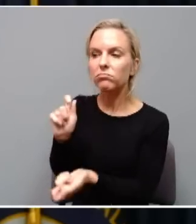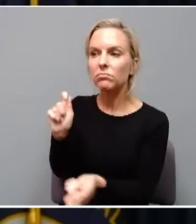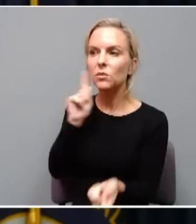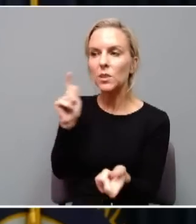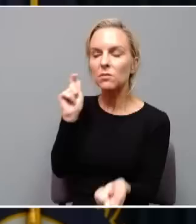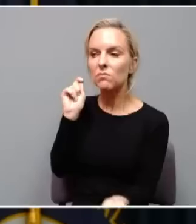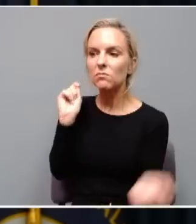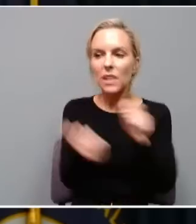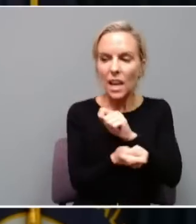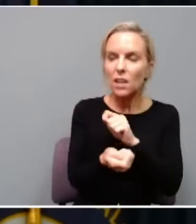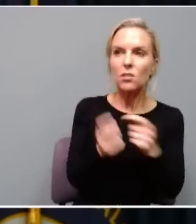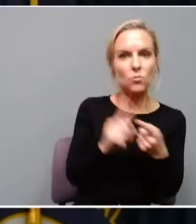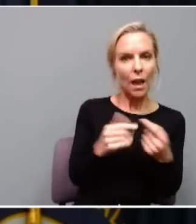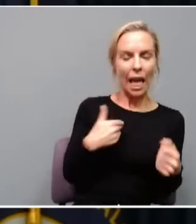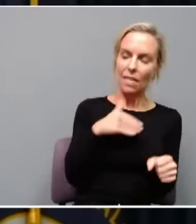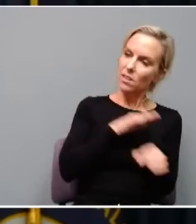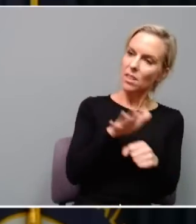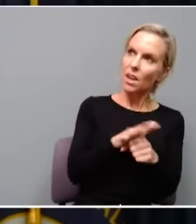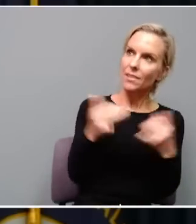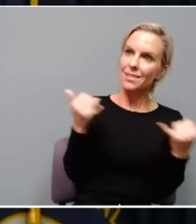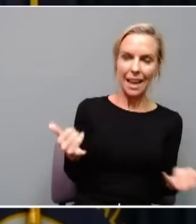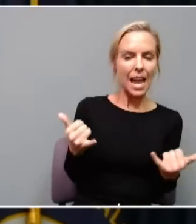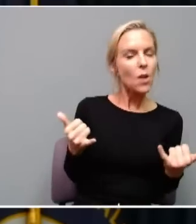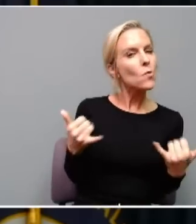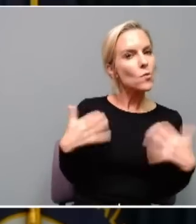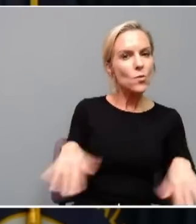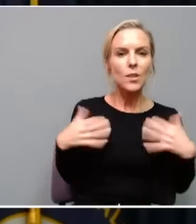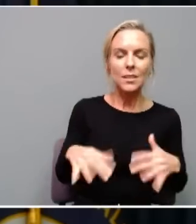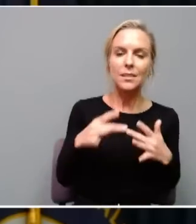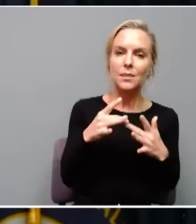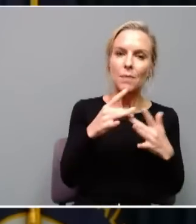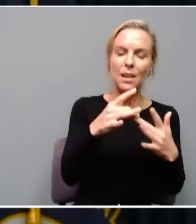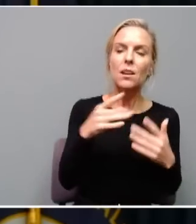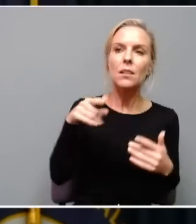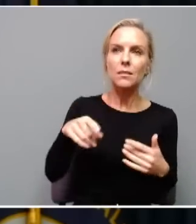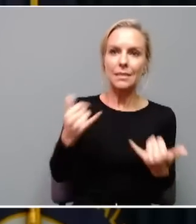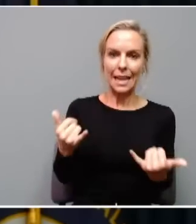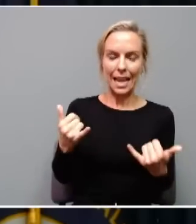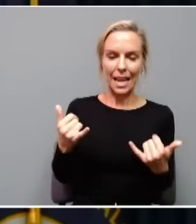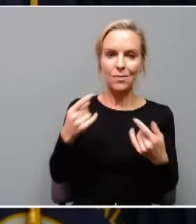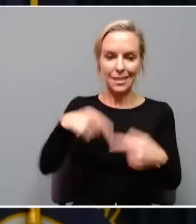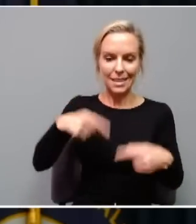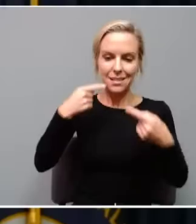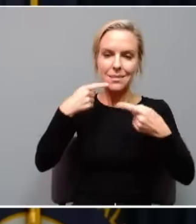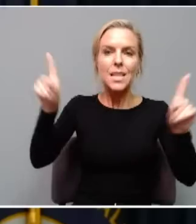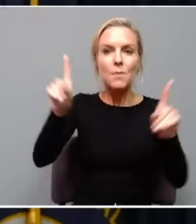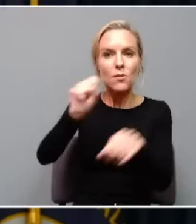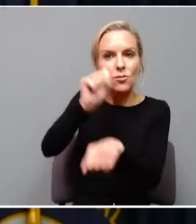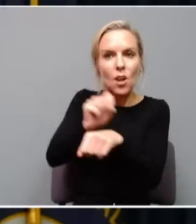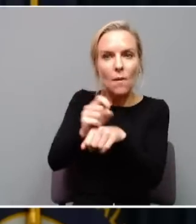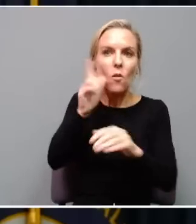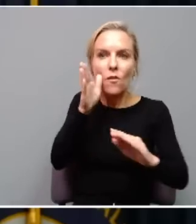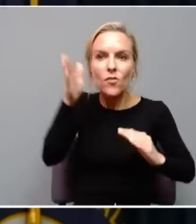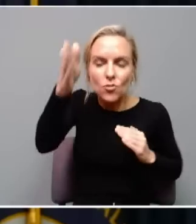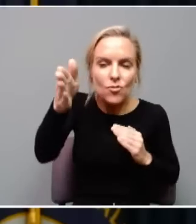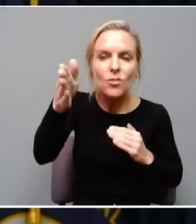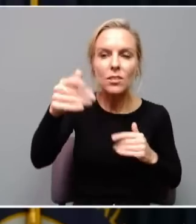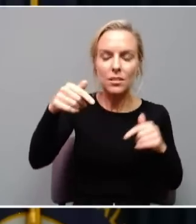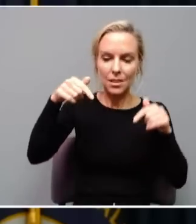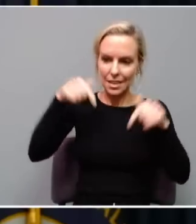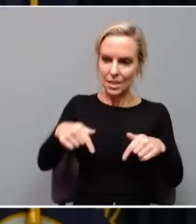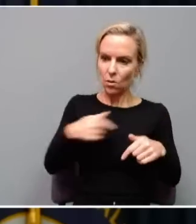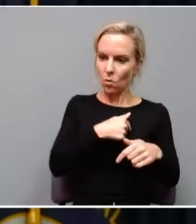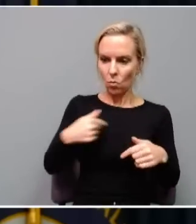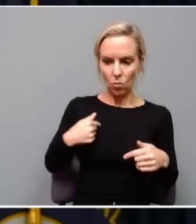ways. These announcements we've been making, including that one, are all about jobs of the future, about us being on the cutting edge here